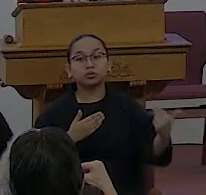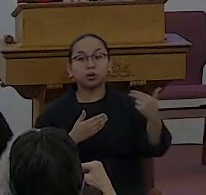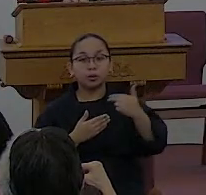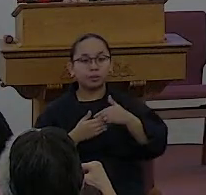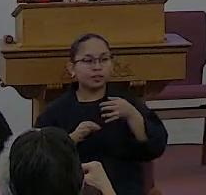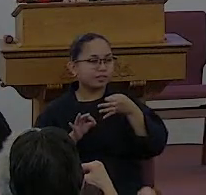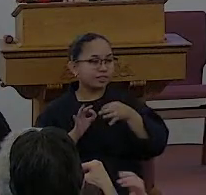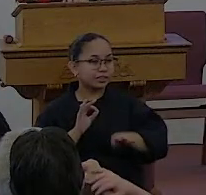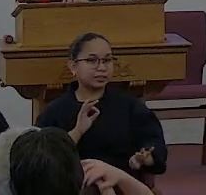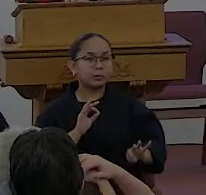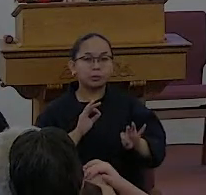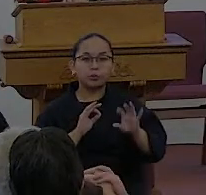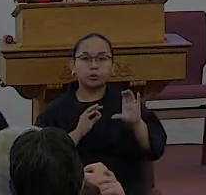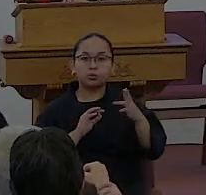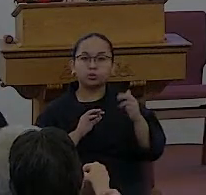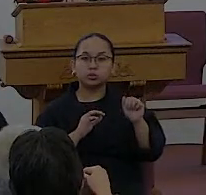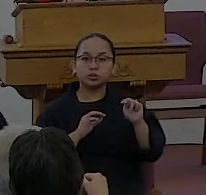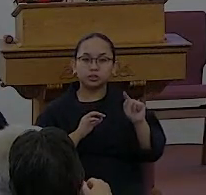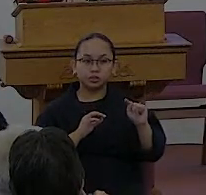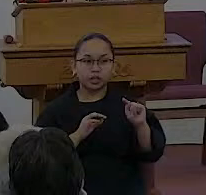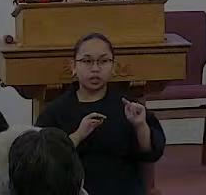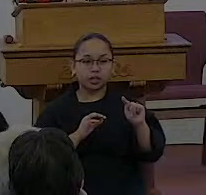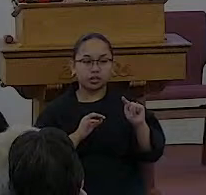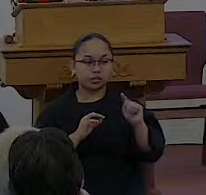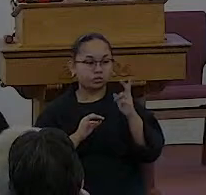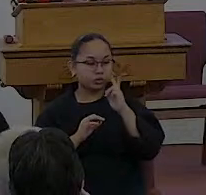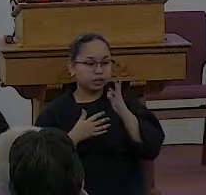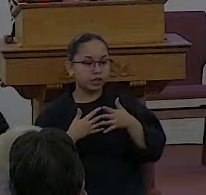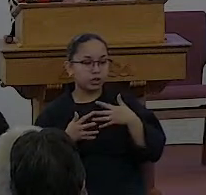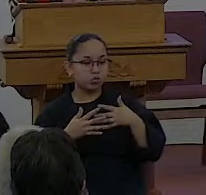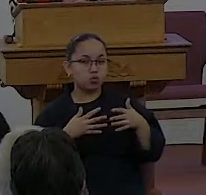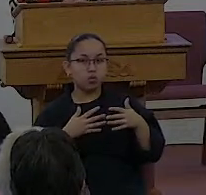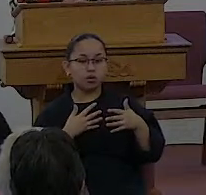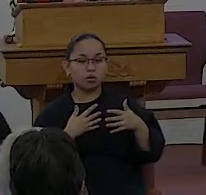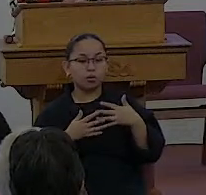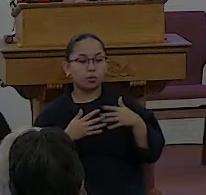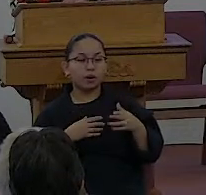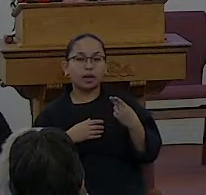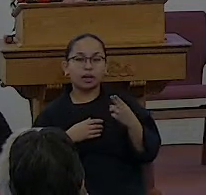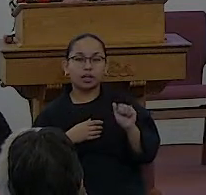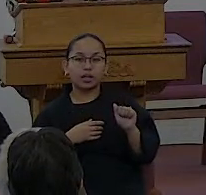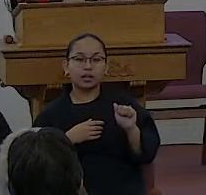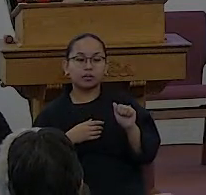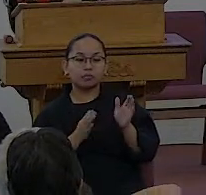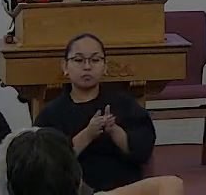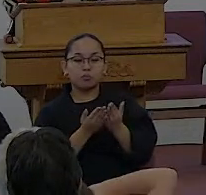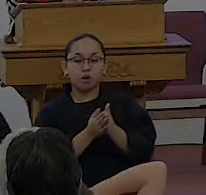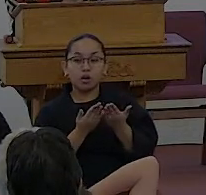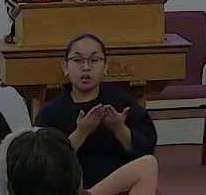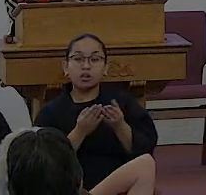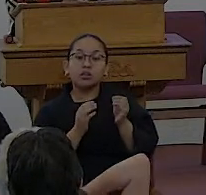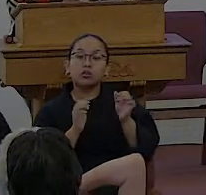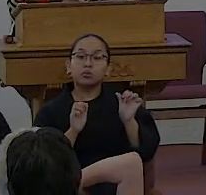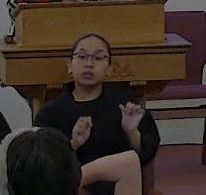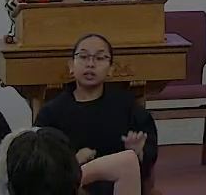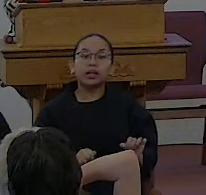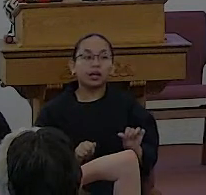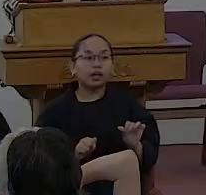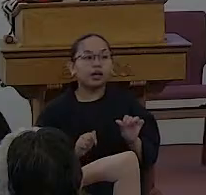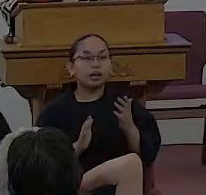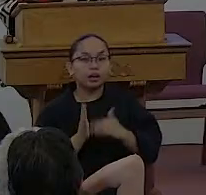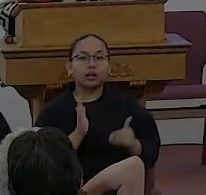chant, number 387 in the gray hymnals. We will repeat it 3 times, but you can please remain seated.